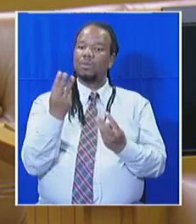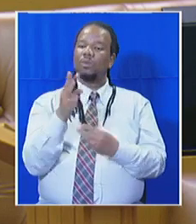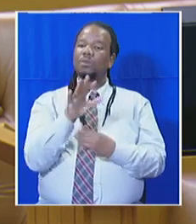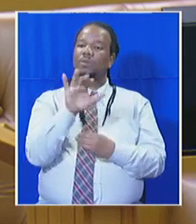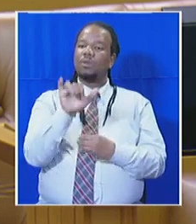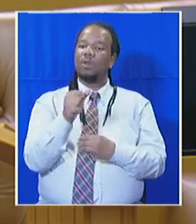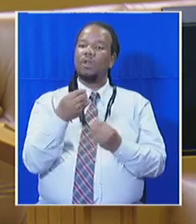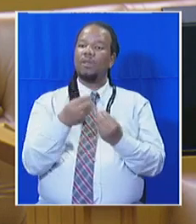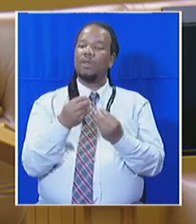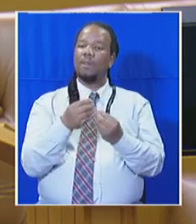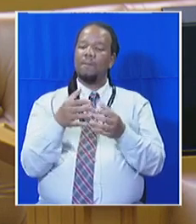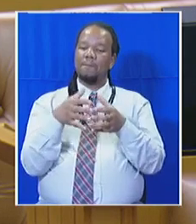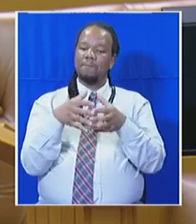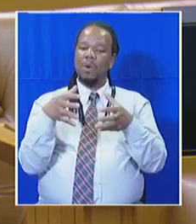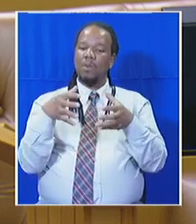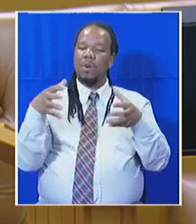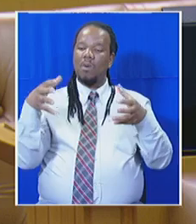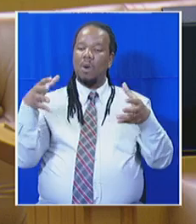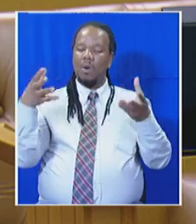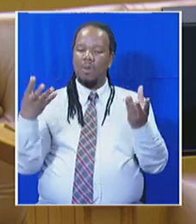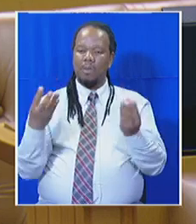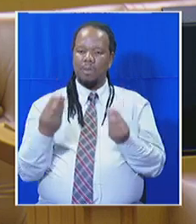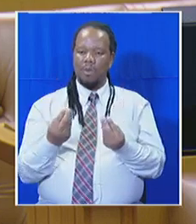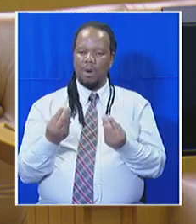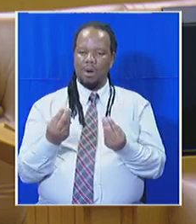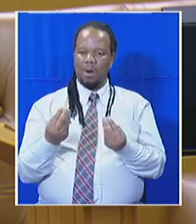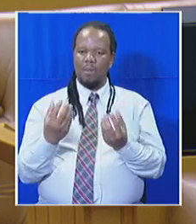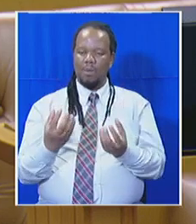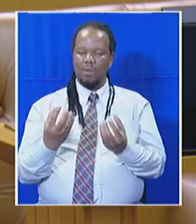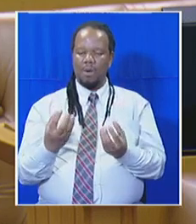growing poorly, in particular around the